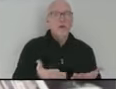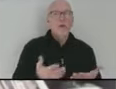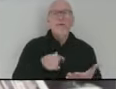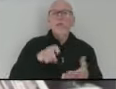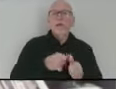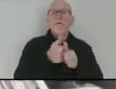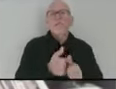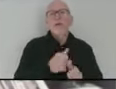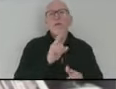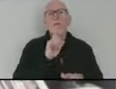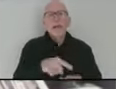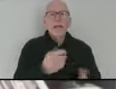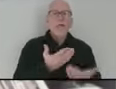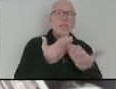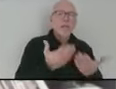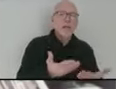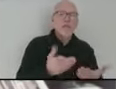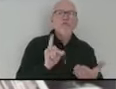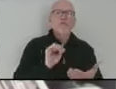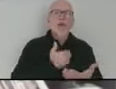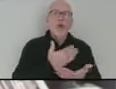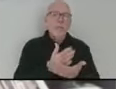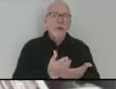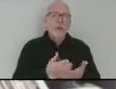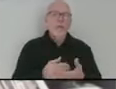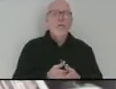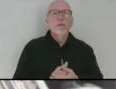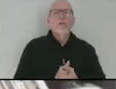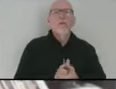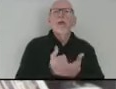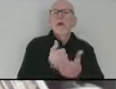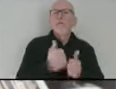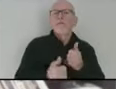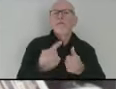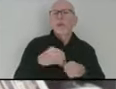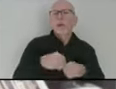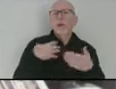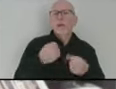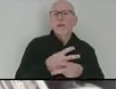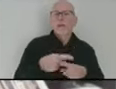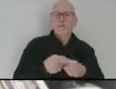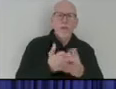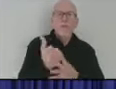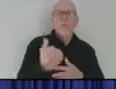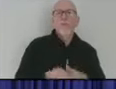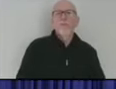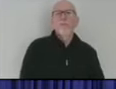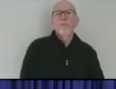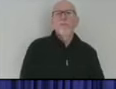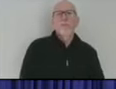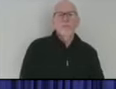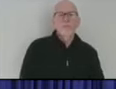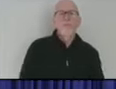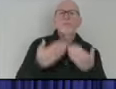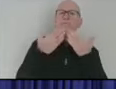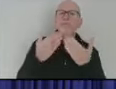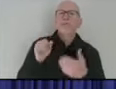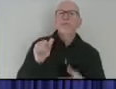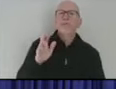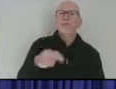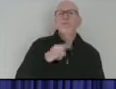the mandates and the recommendations and do our part to help everyone in healthcare make it through this. Thank you so much, Sarah. We